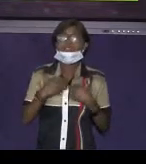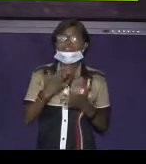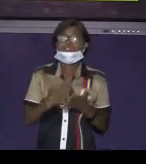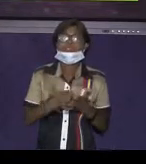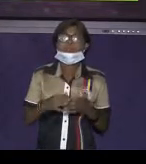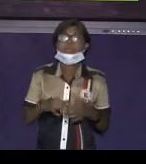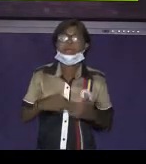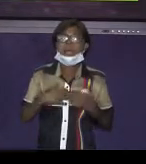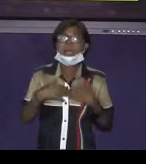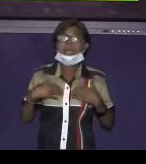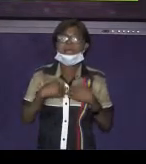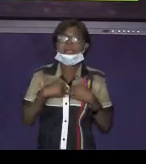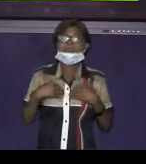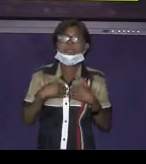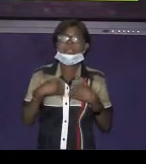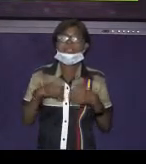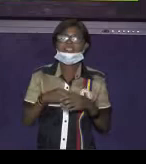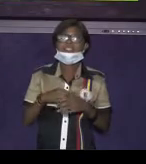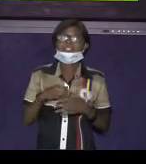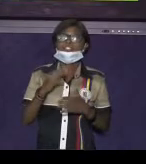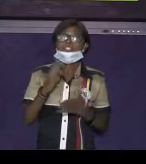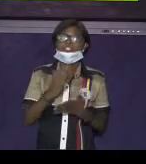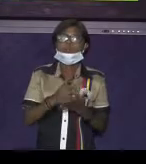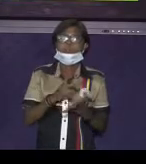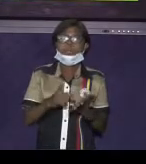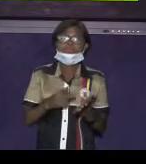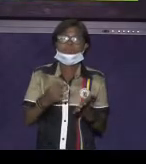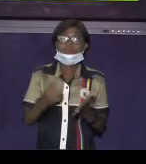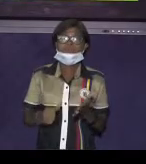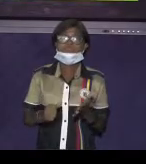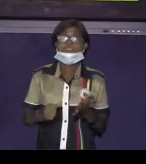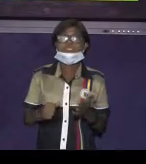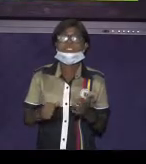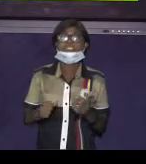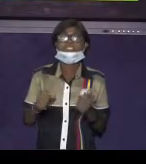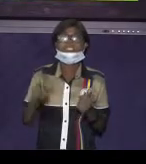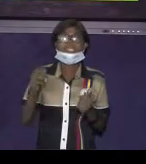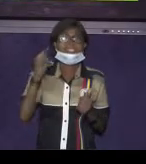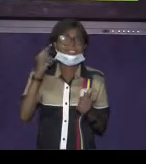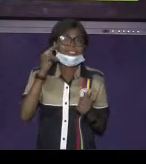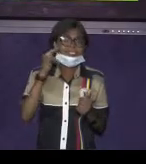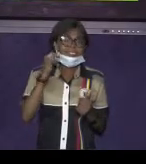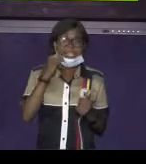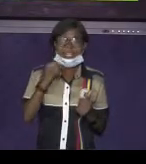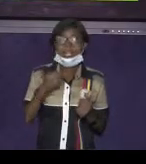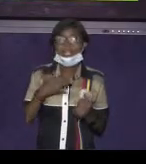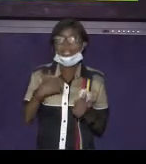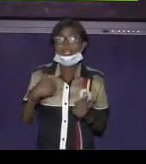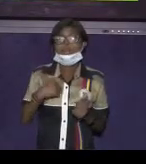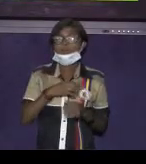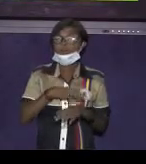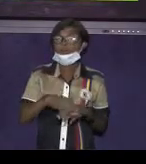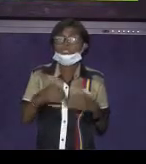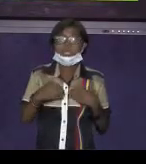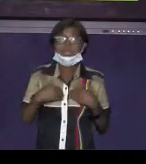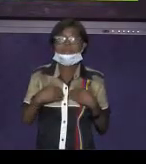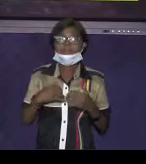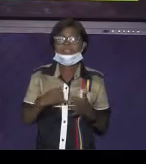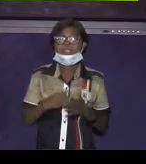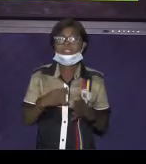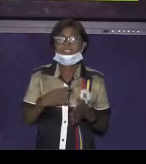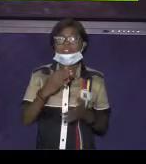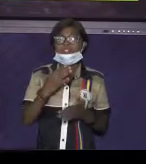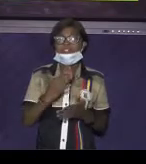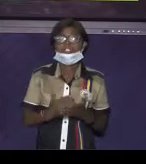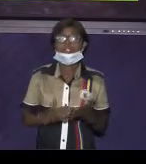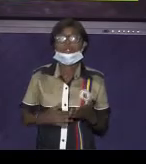parts of Nigeria and we do not have those animals in some parts of the country? You know, we